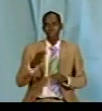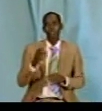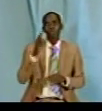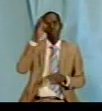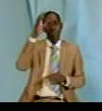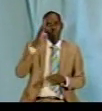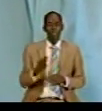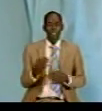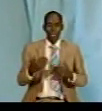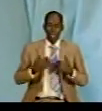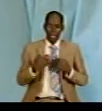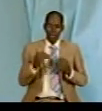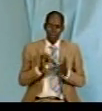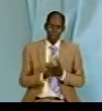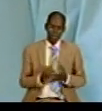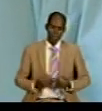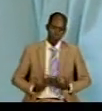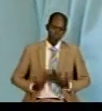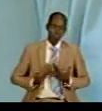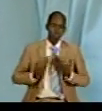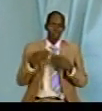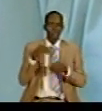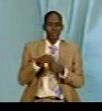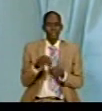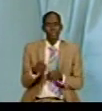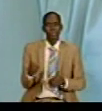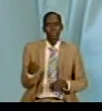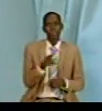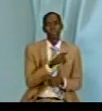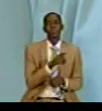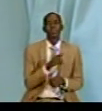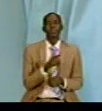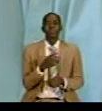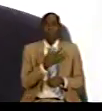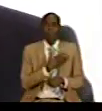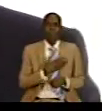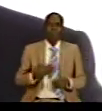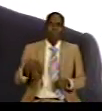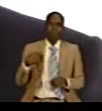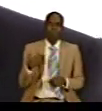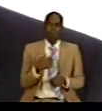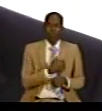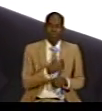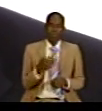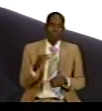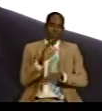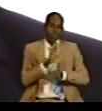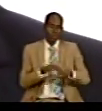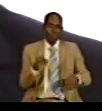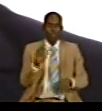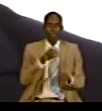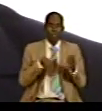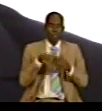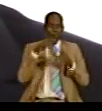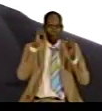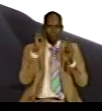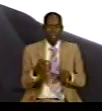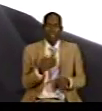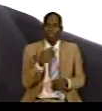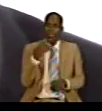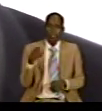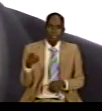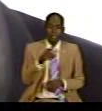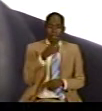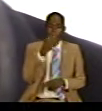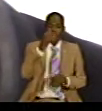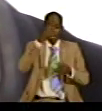within them and they are hurrying fast into hell, and we need to stop them quickly and tell them the